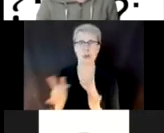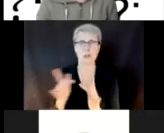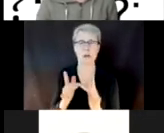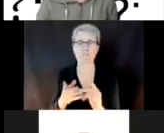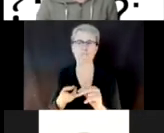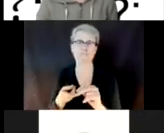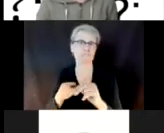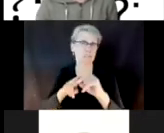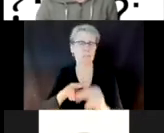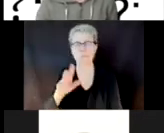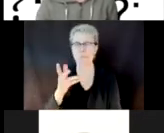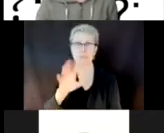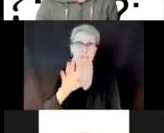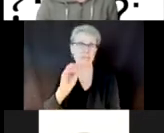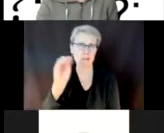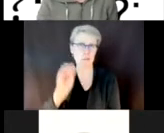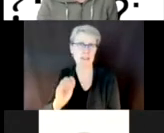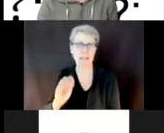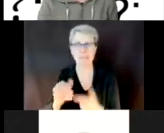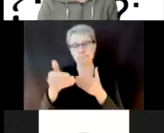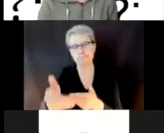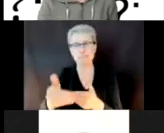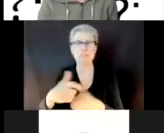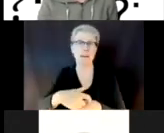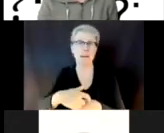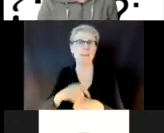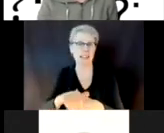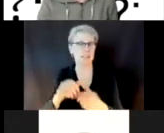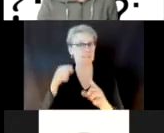of time. That's just an example of a specific goal.